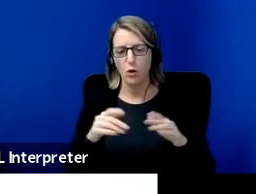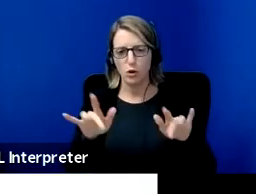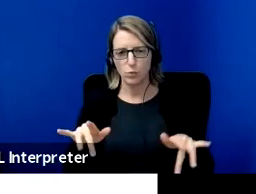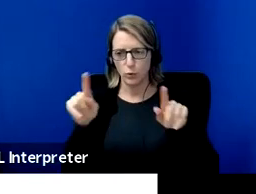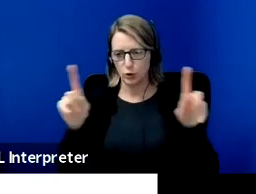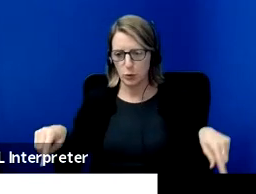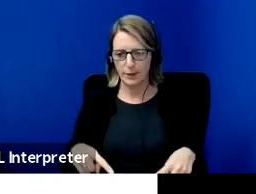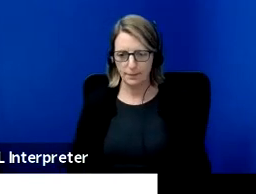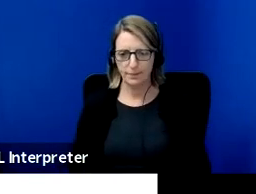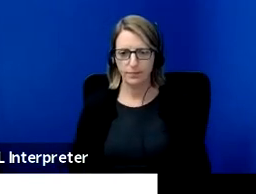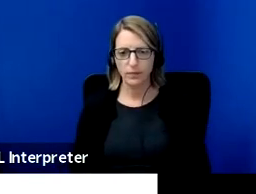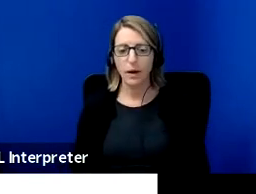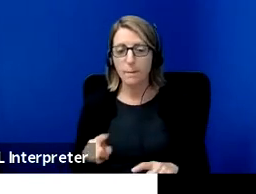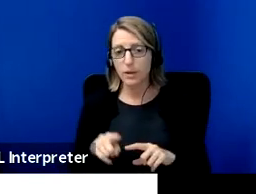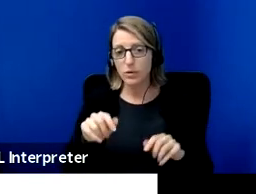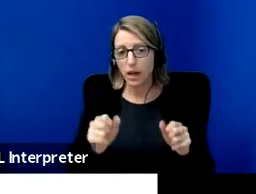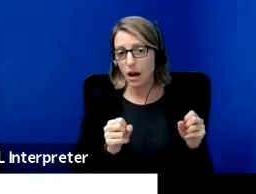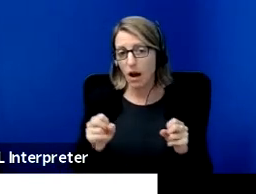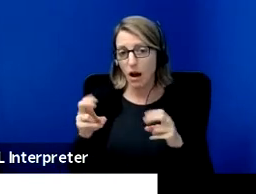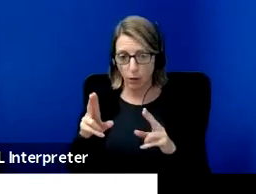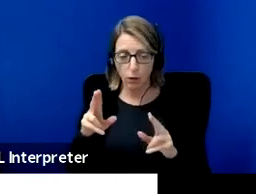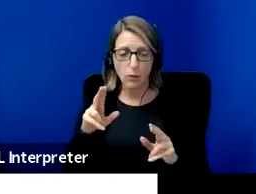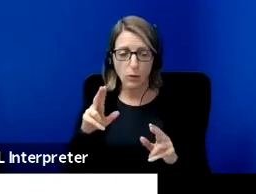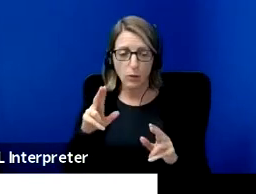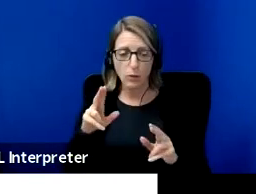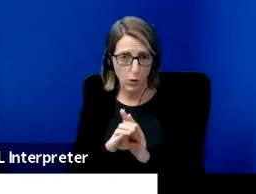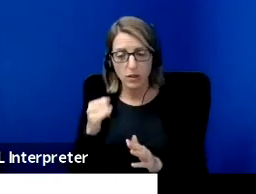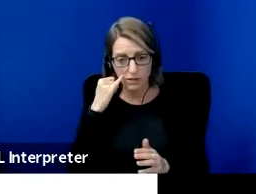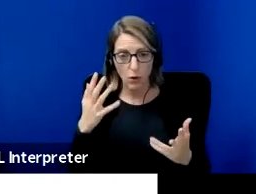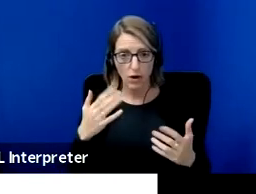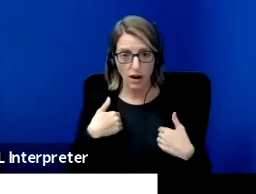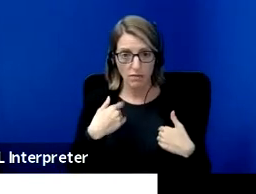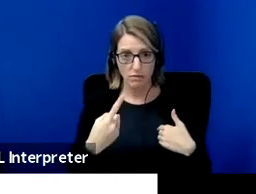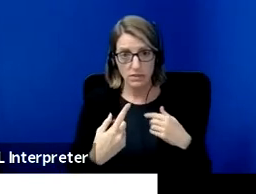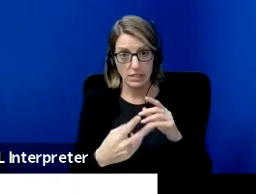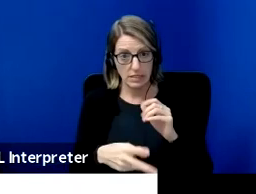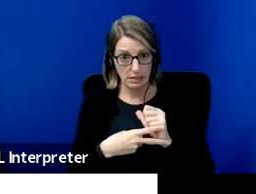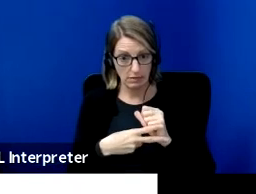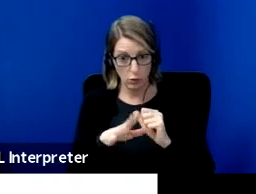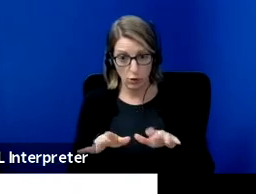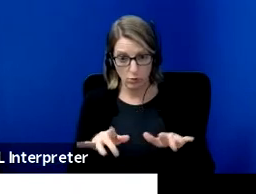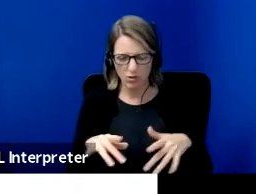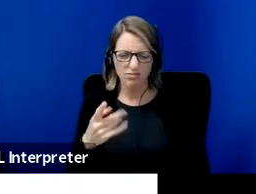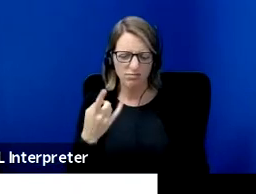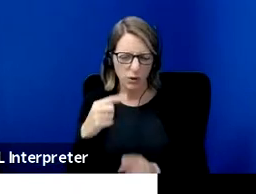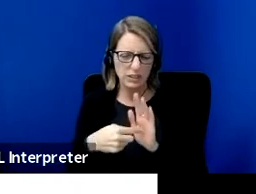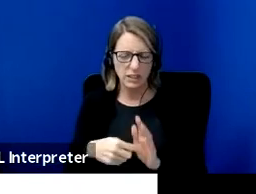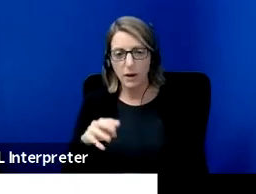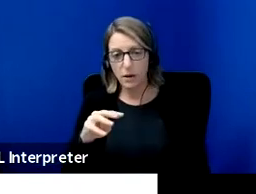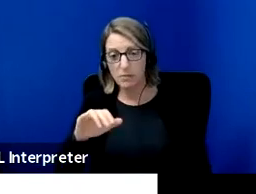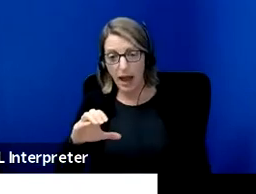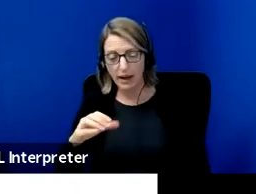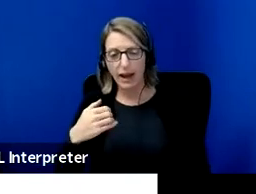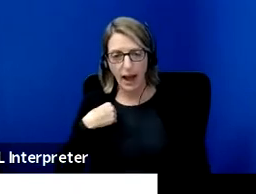But you can always upload a photo. For example, if you have one already saved on your computer, for example, a Mac has a screen capture